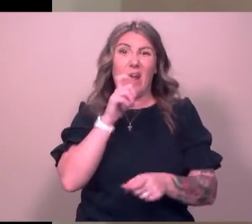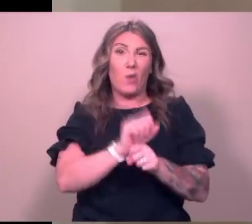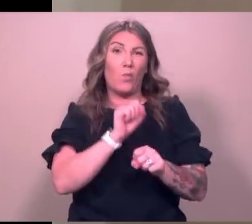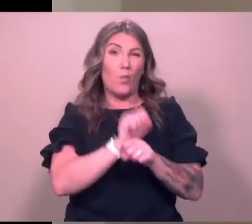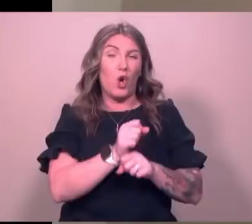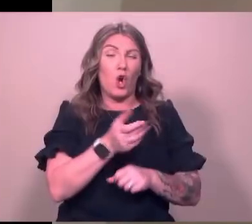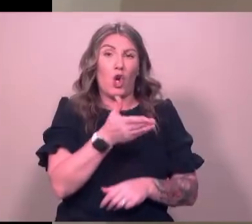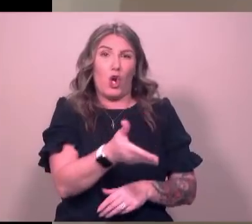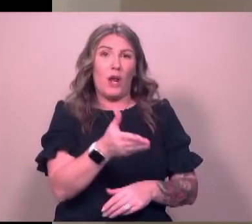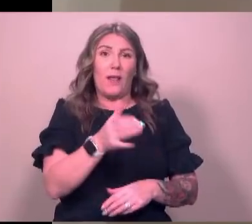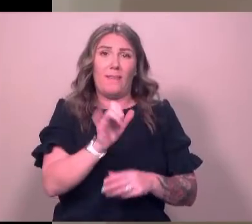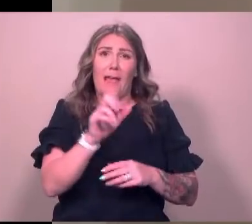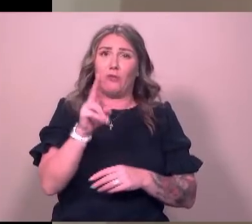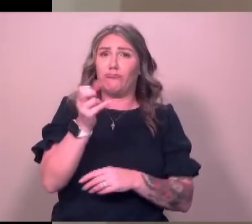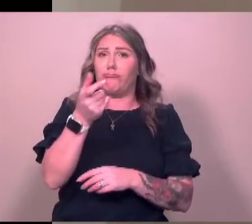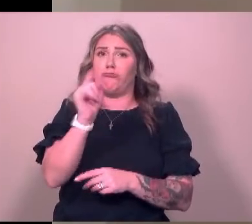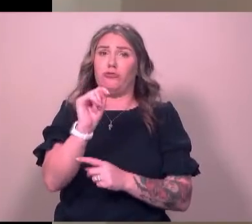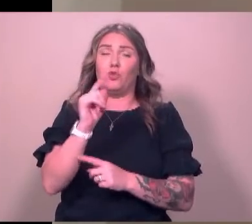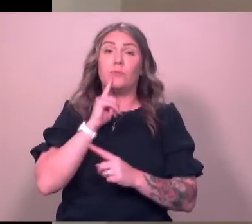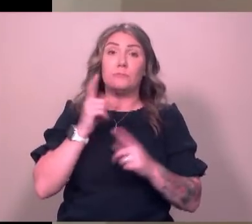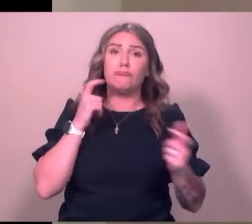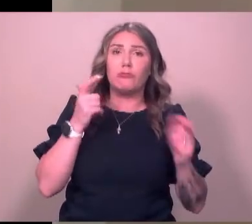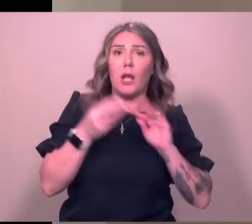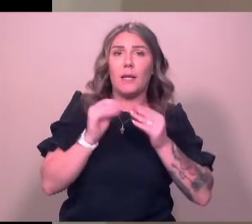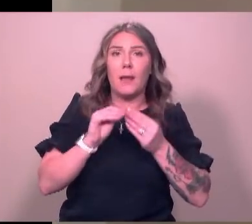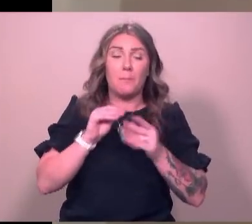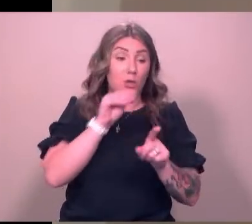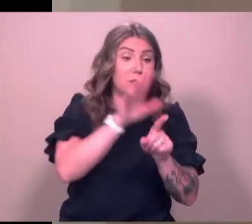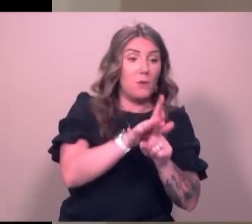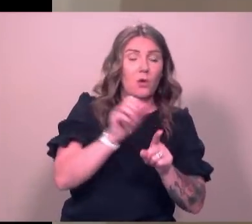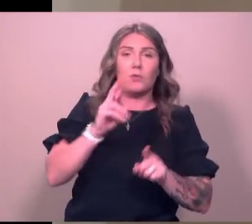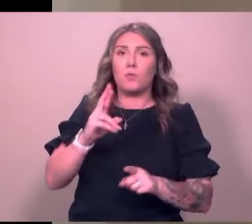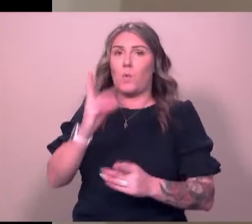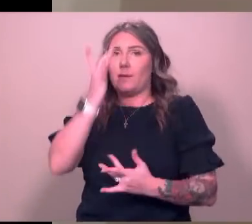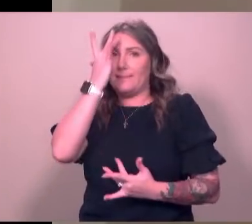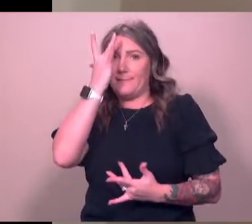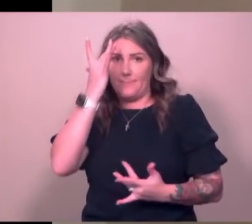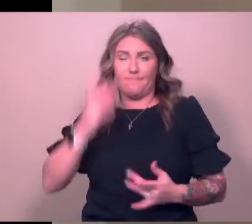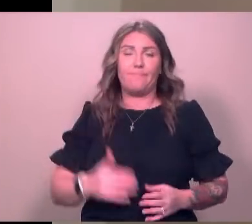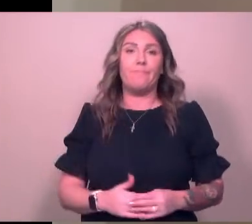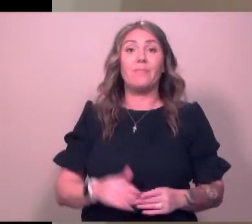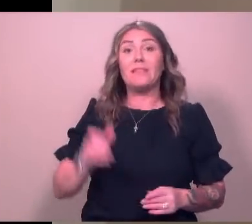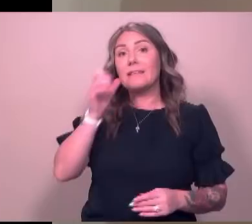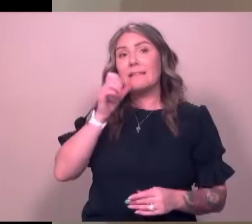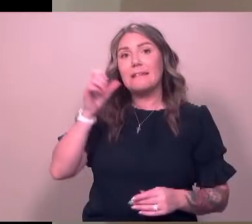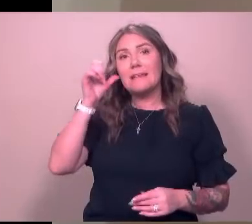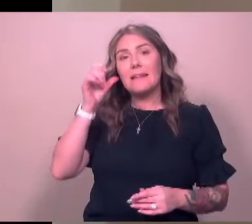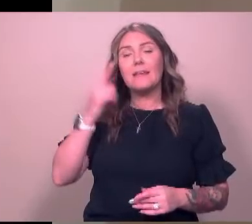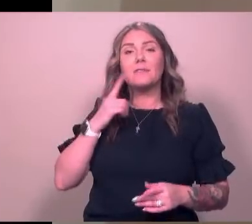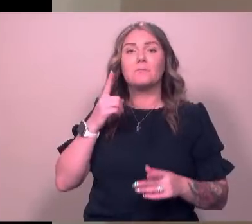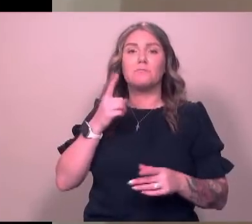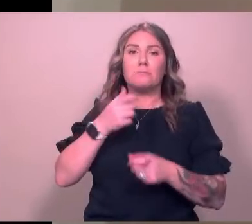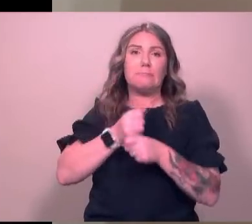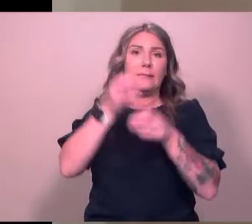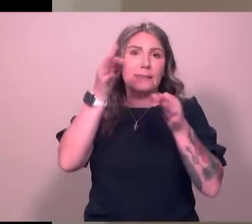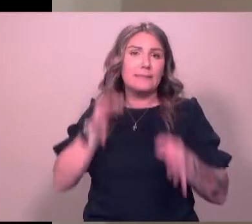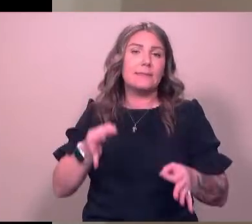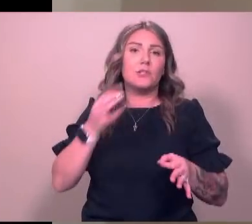have a significant number out, either exposed or sick. And yesterday made the decision to go